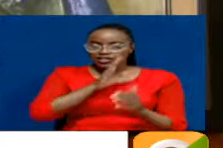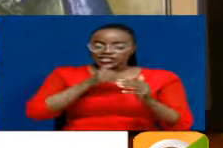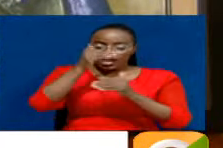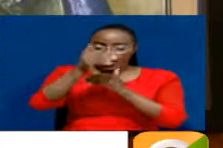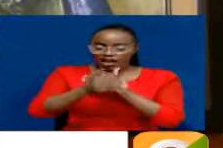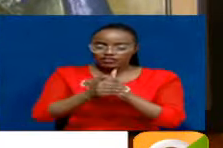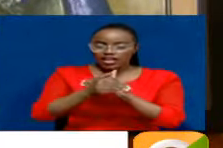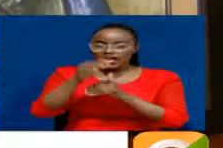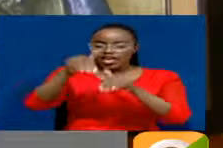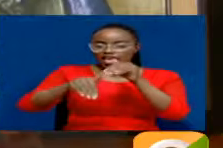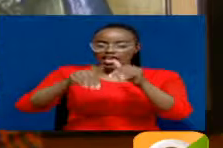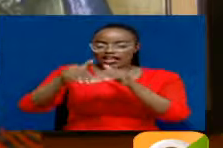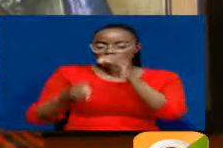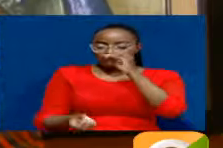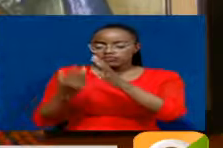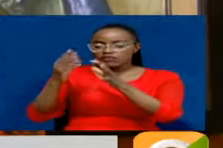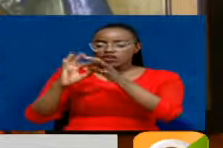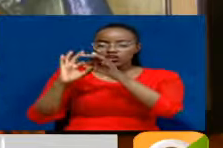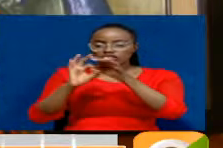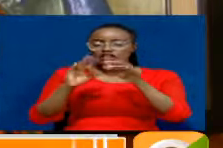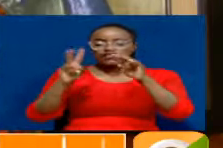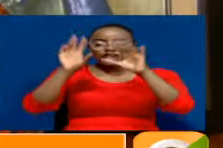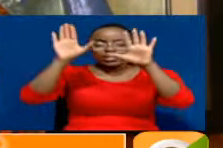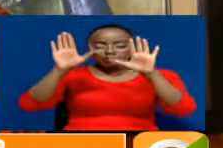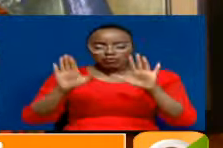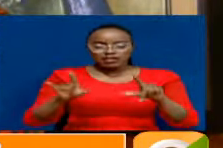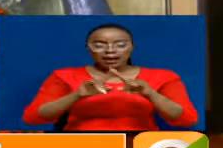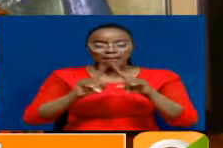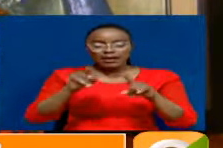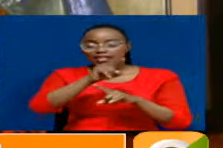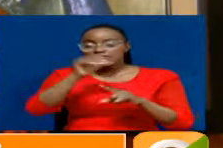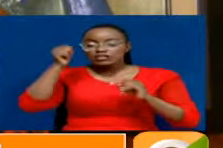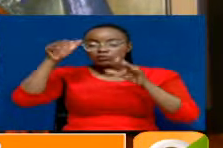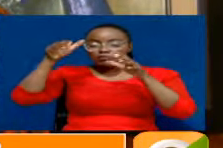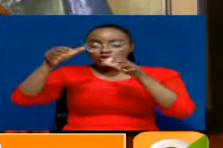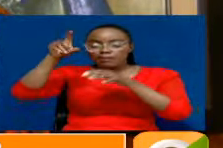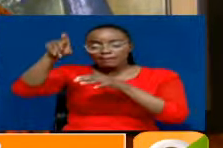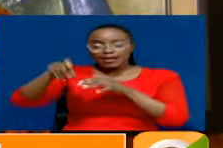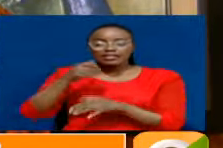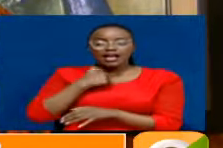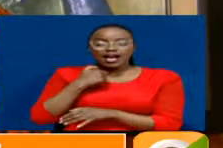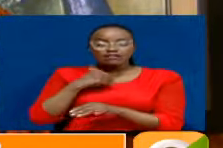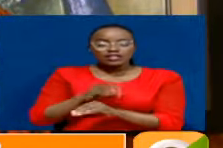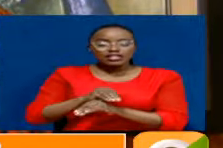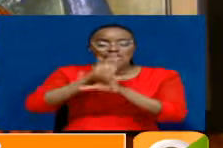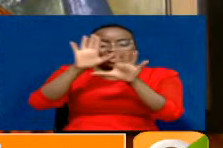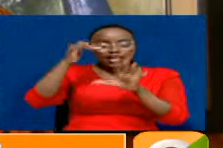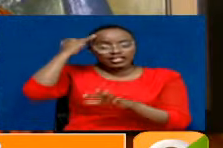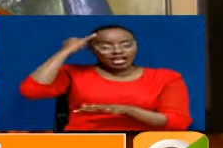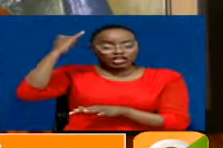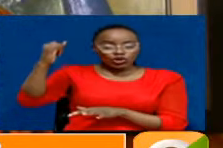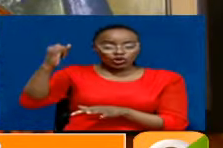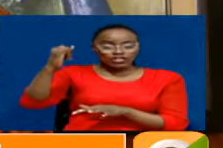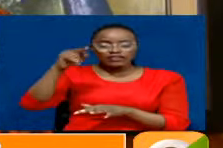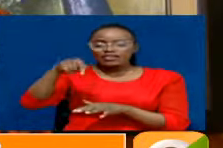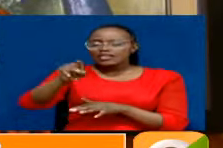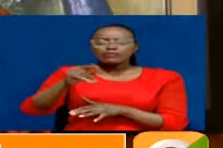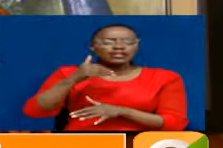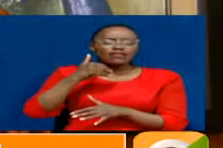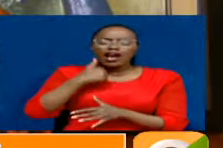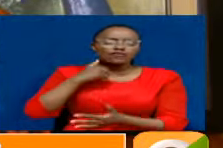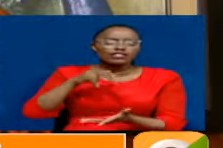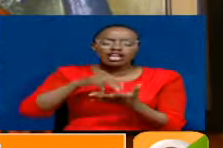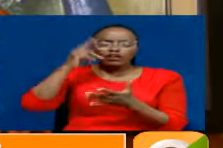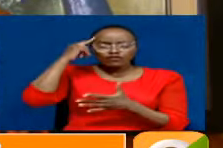thereafter post-election form coalitions is very important. But those parties need to have clarity of ideology. What do they stand